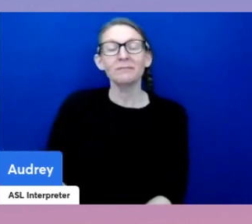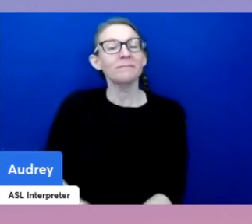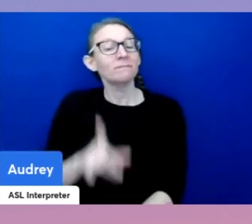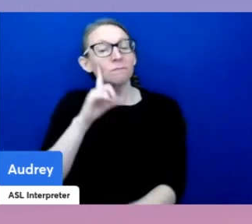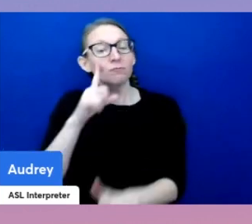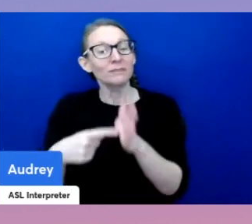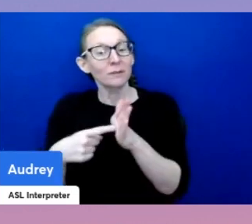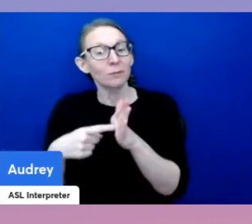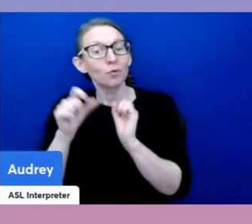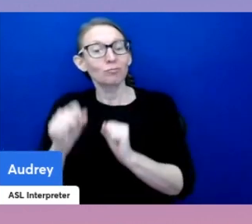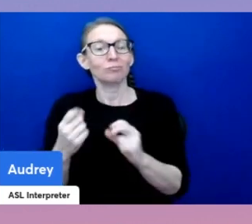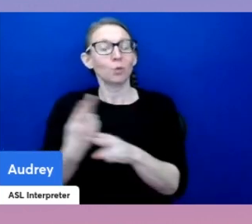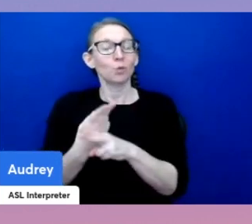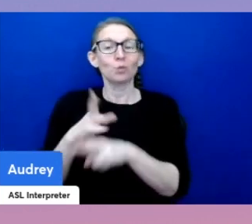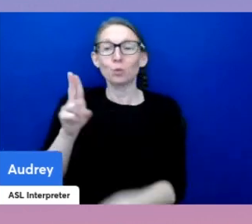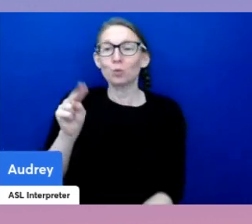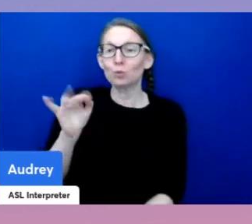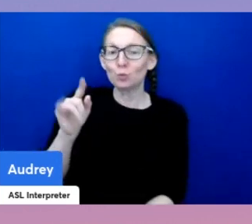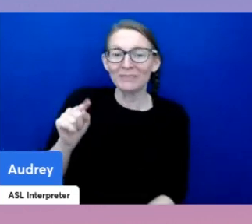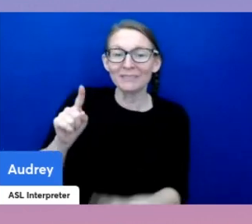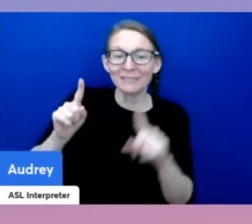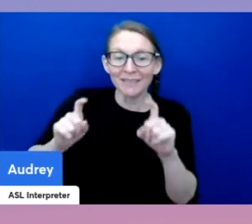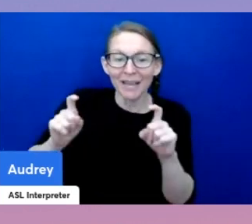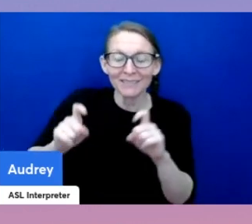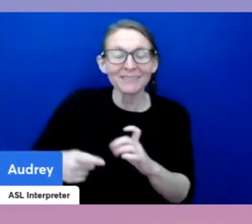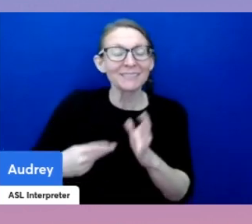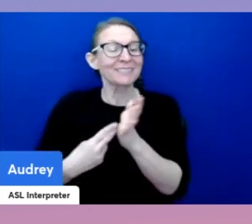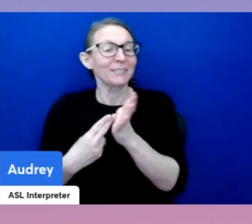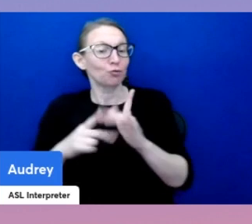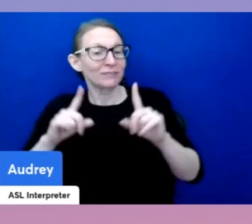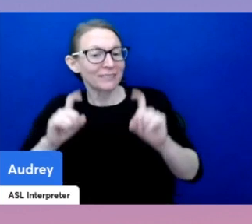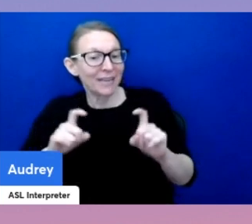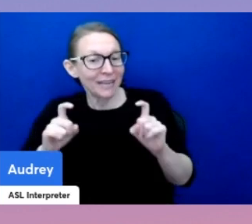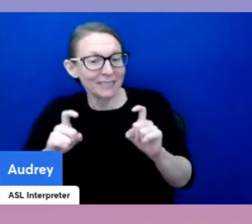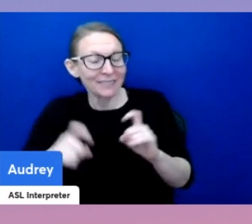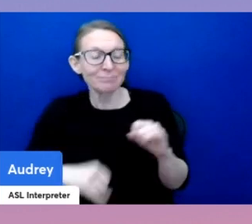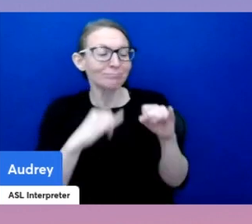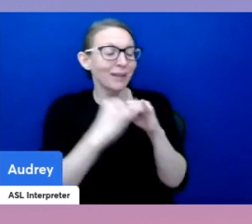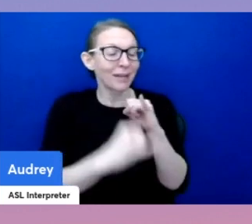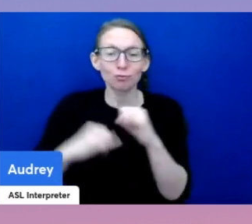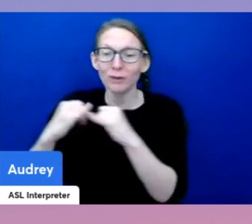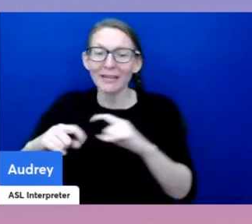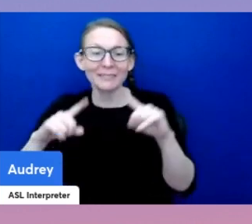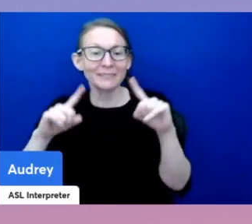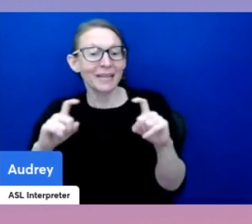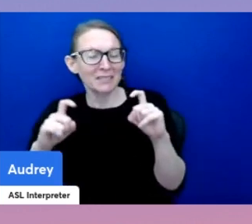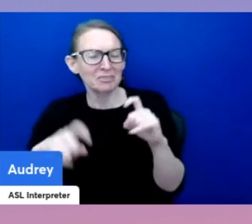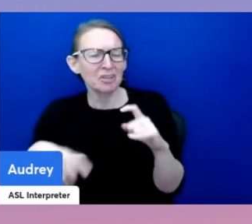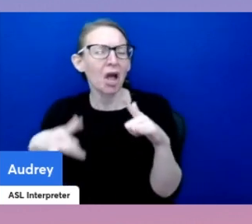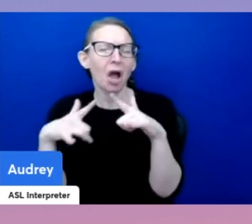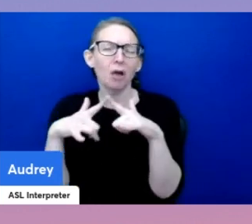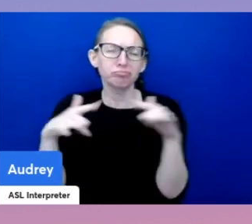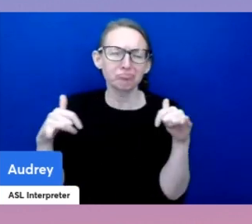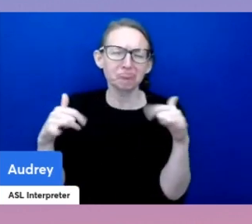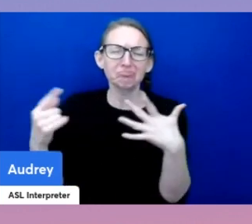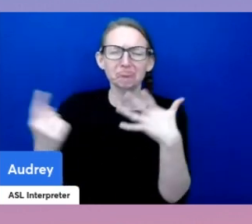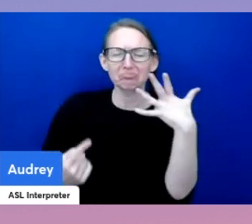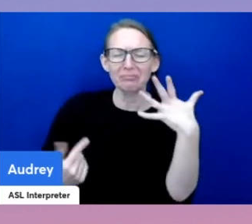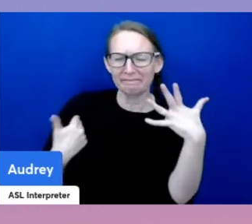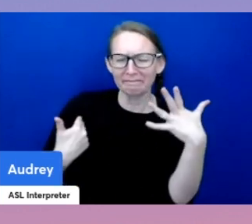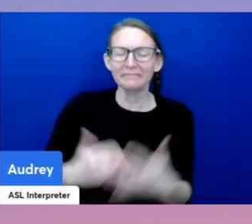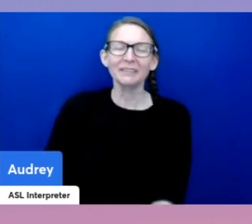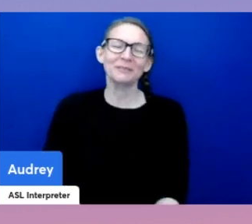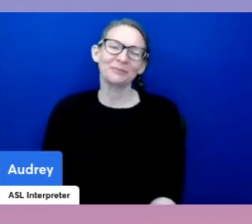unit tests, integration tests, end-to-end tests, etc. Yeah, but you